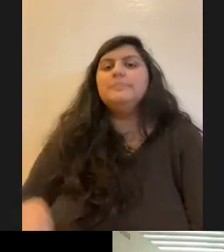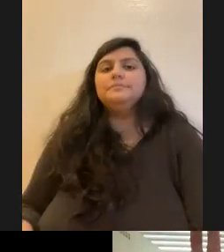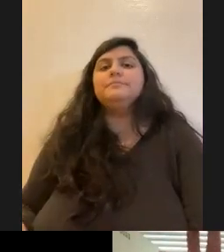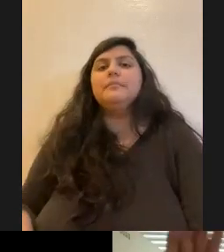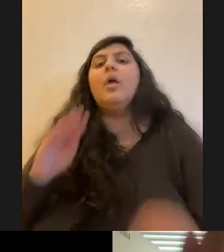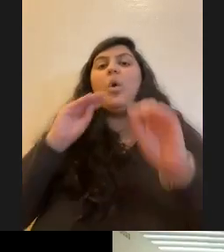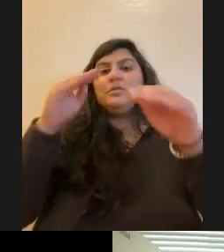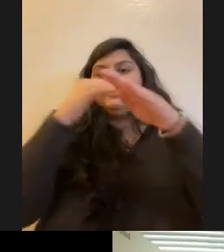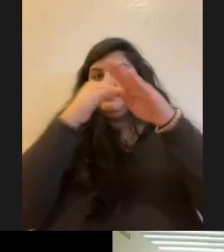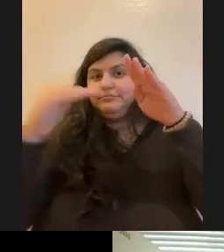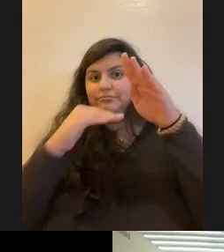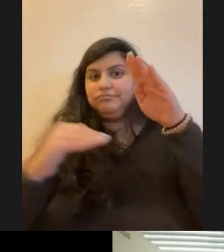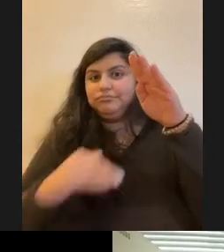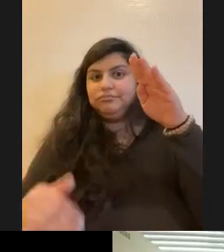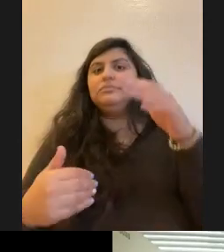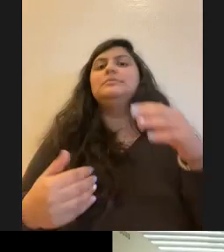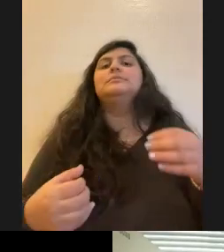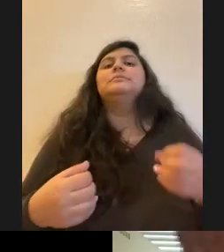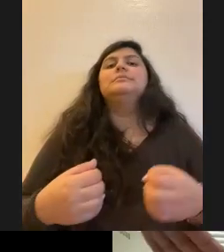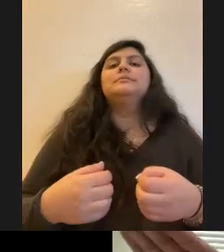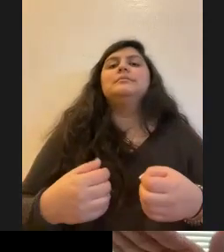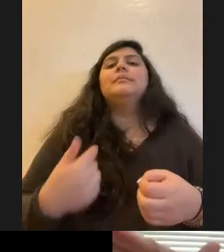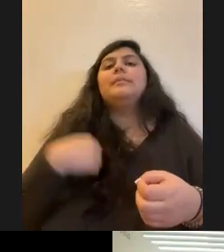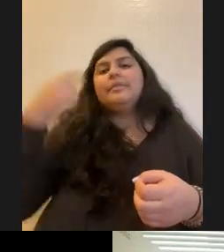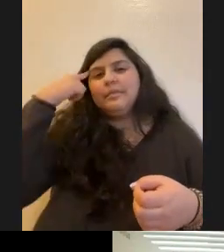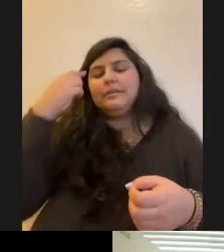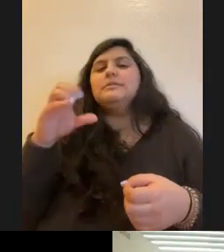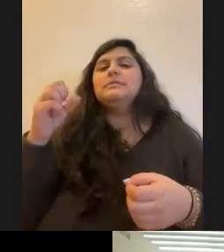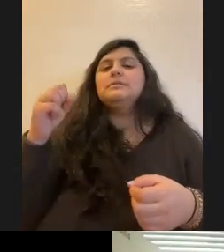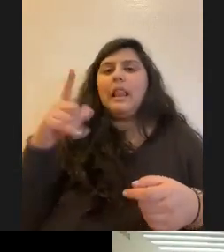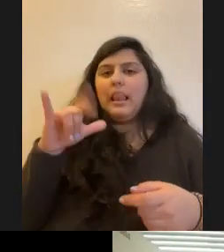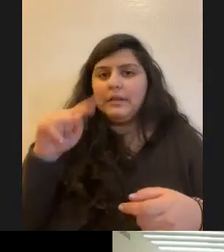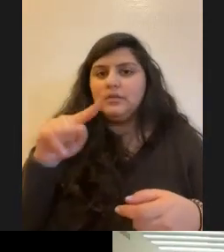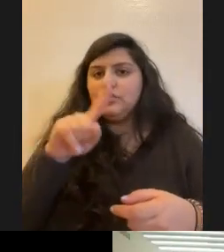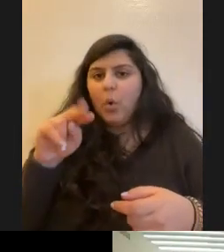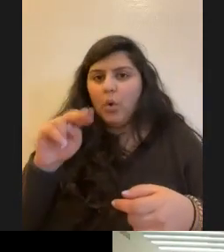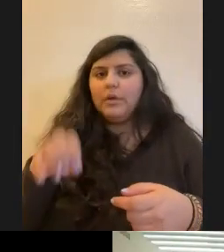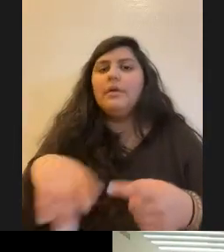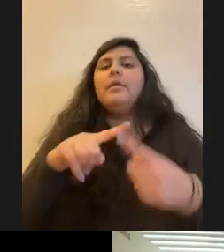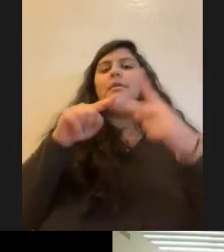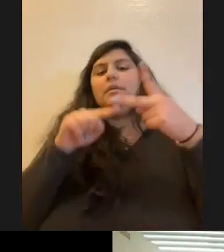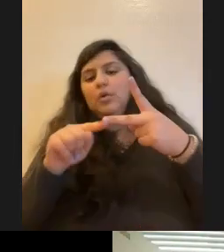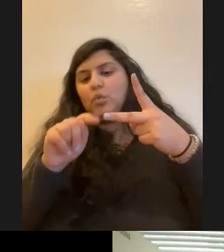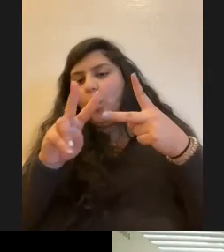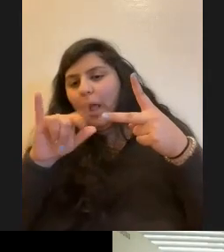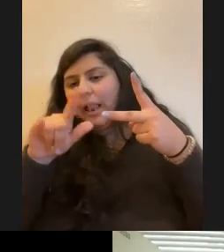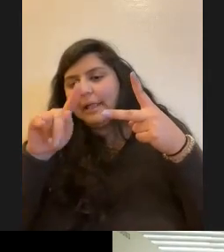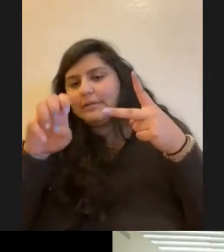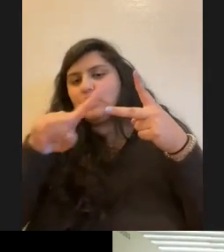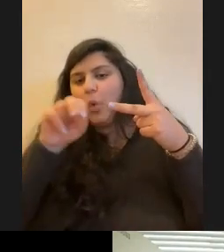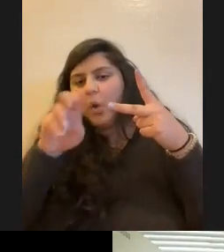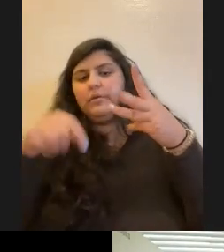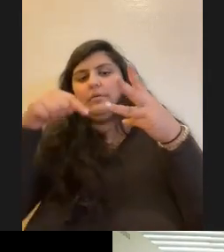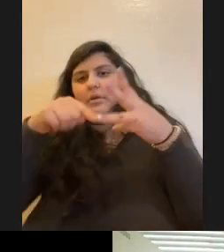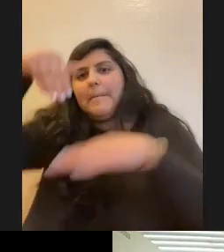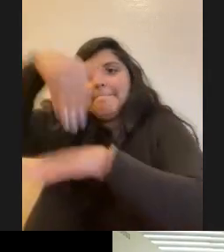ocean. There's lots of different classifications for it, but I think it's like the sunlit zone, and then the twilight zone, and then the midnight zone. And it's